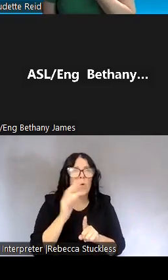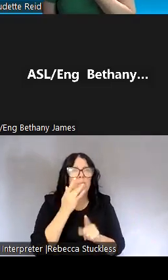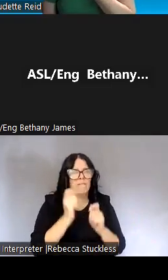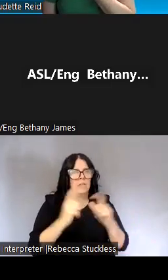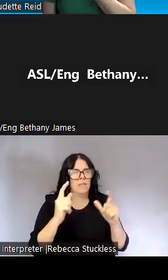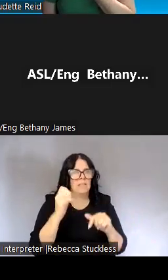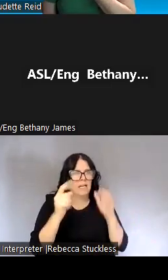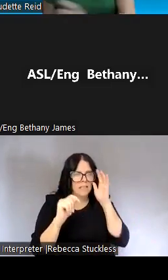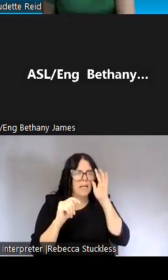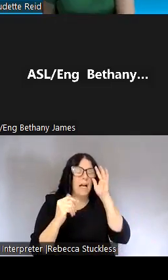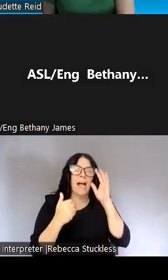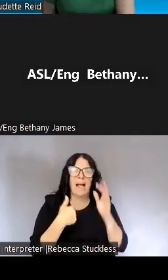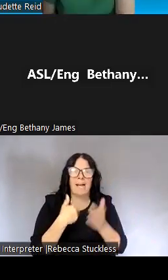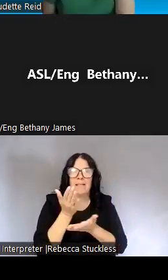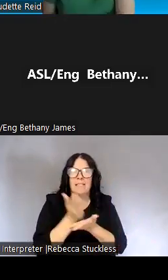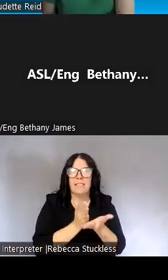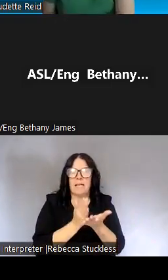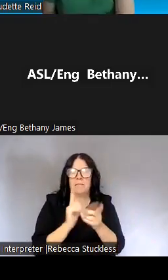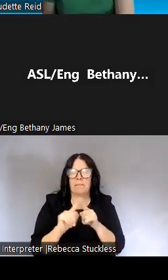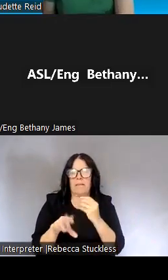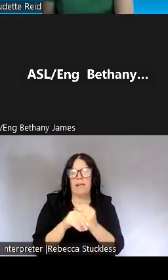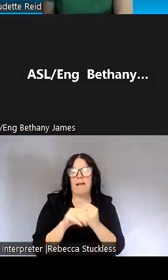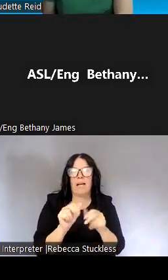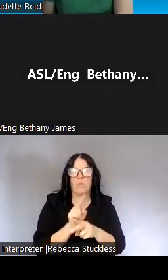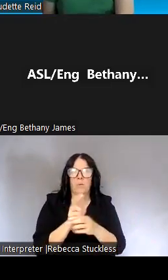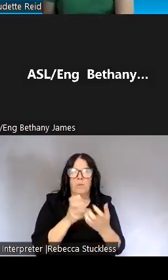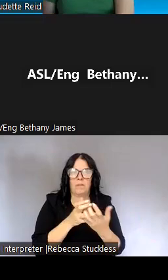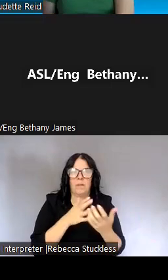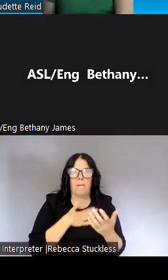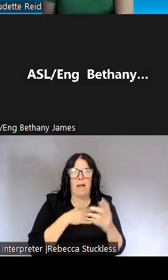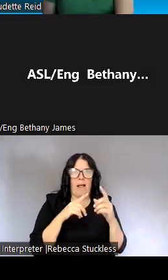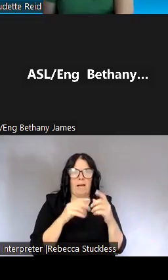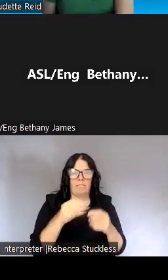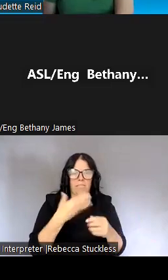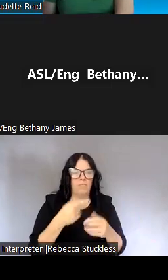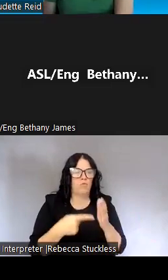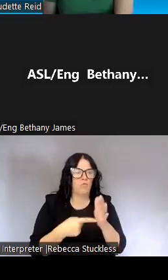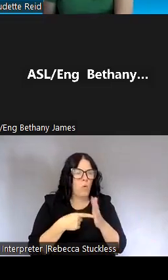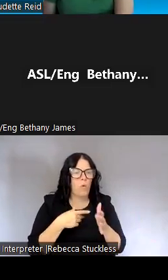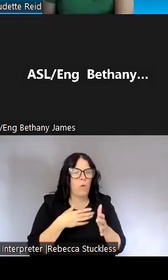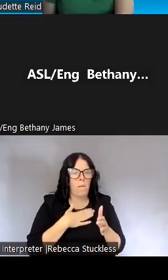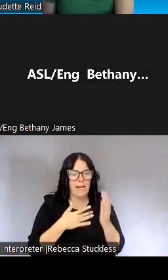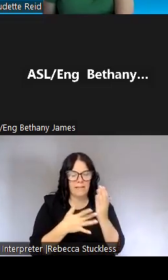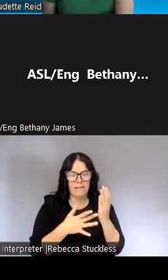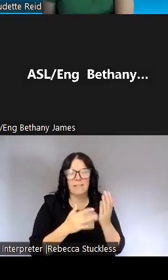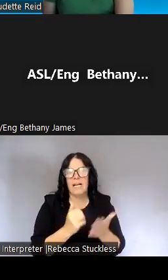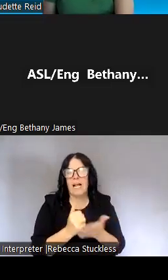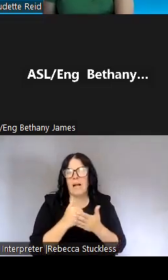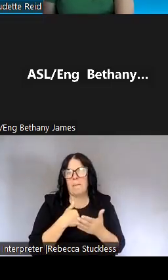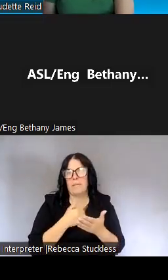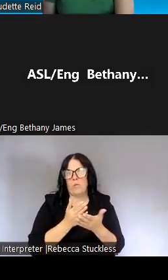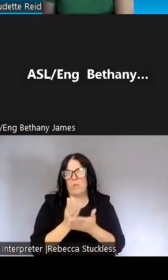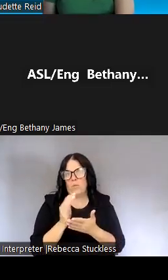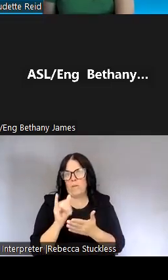there's some features that help customize their displays and control devices and help them navigate in